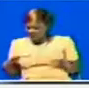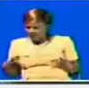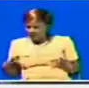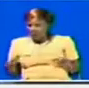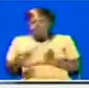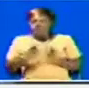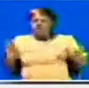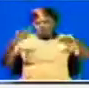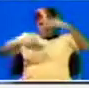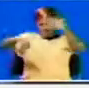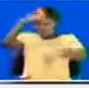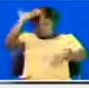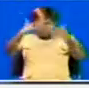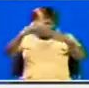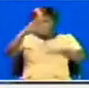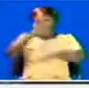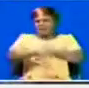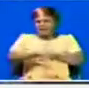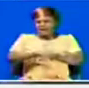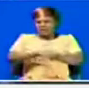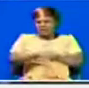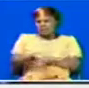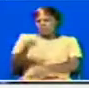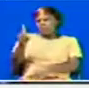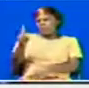university in this country has received even a penny.